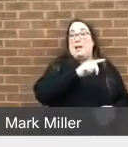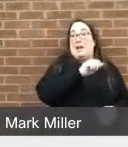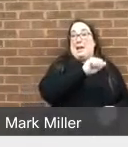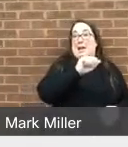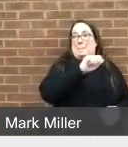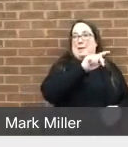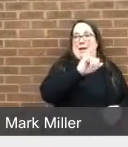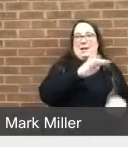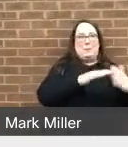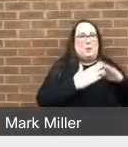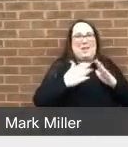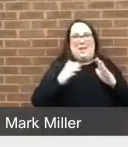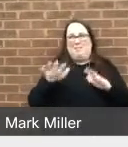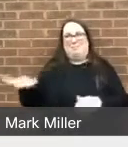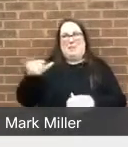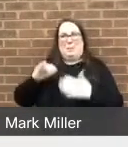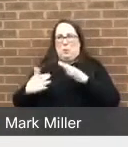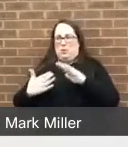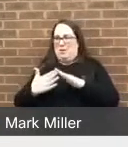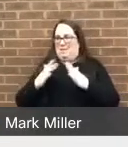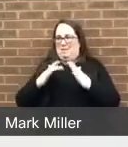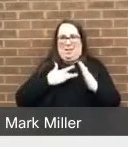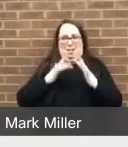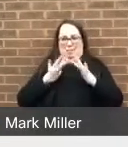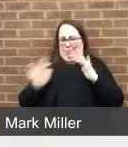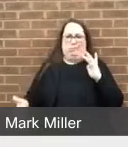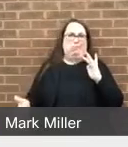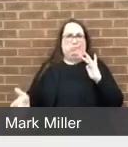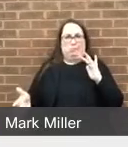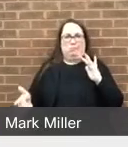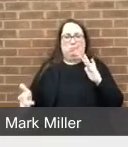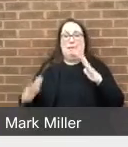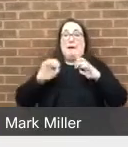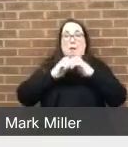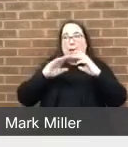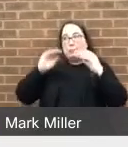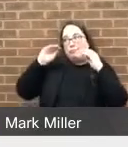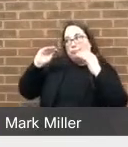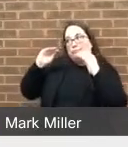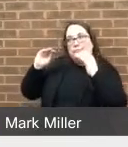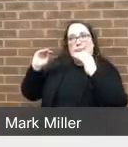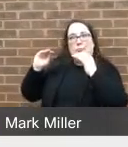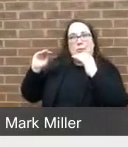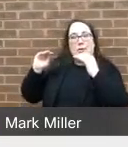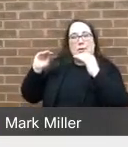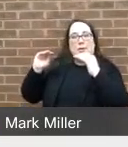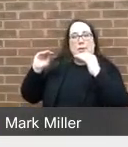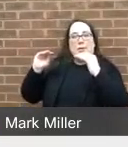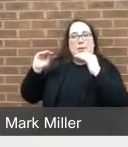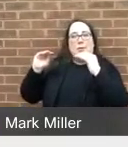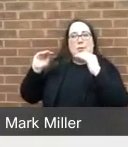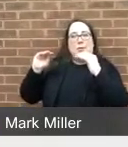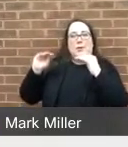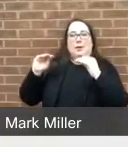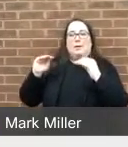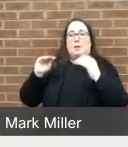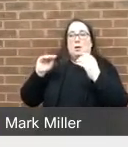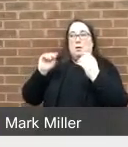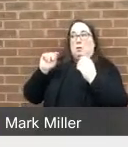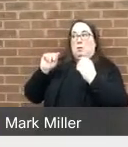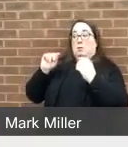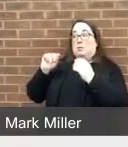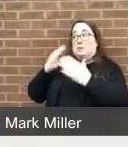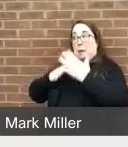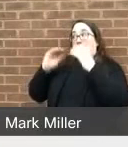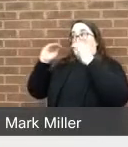rest of the community. We can solve this issue through education, which will come in one-way and two-way approaches. The